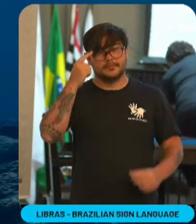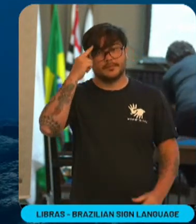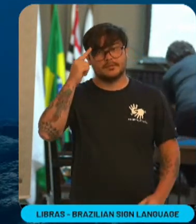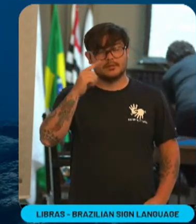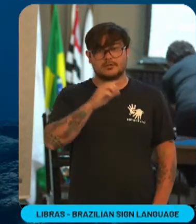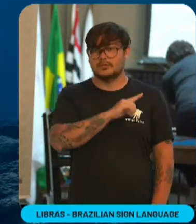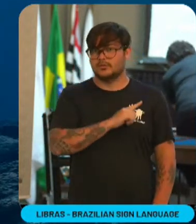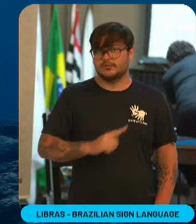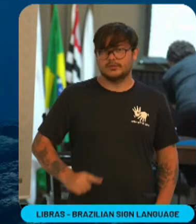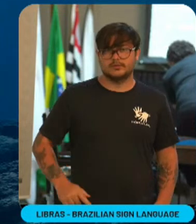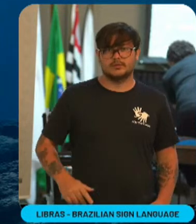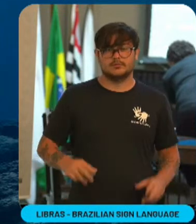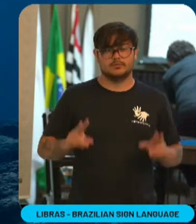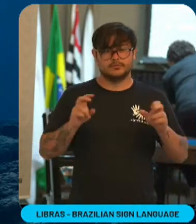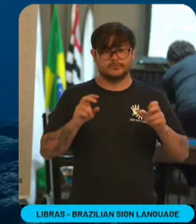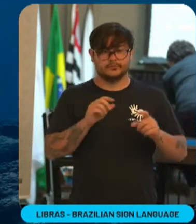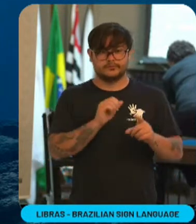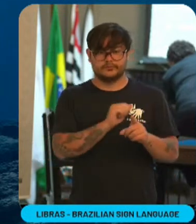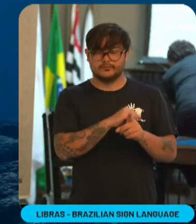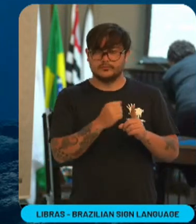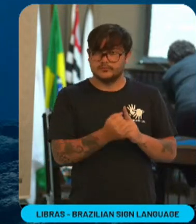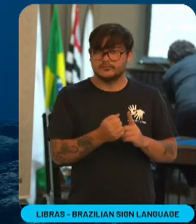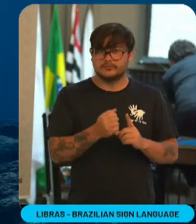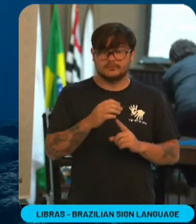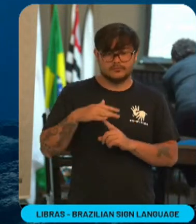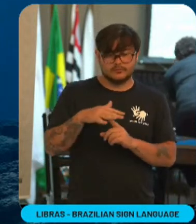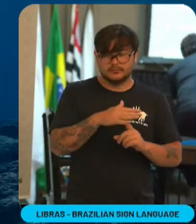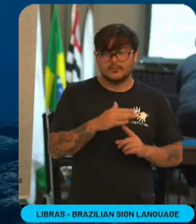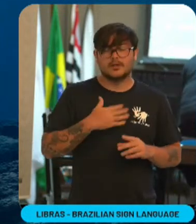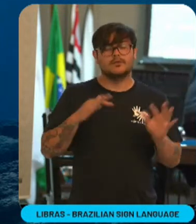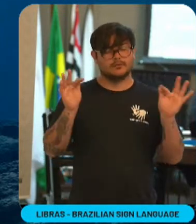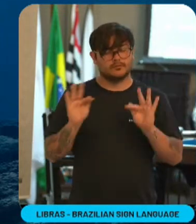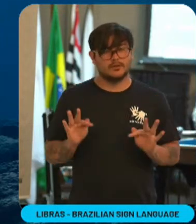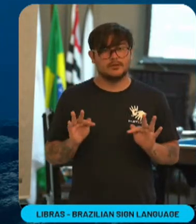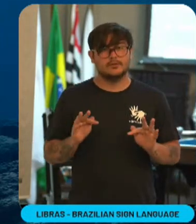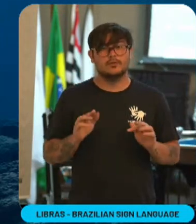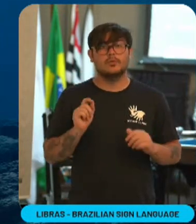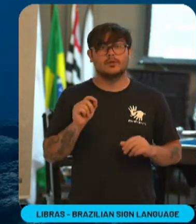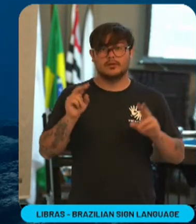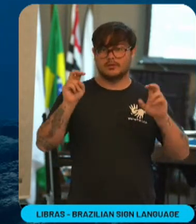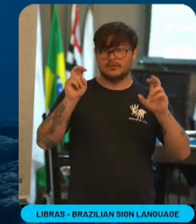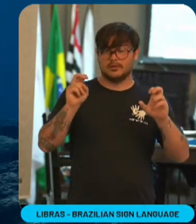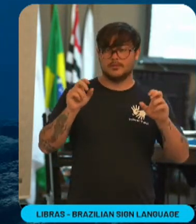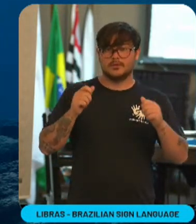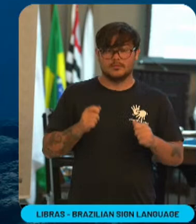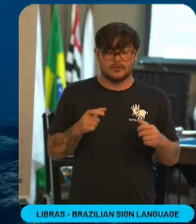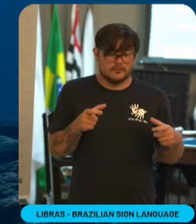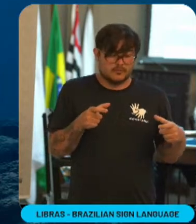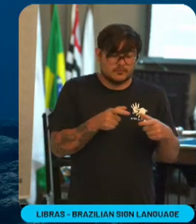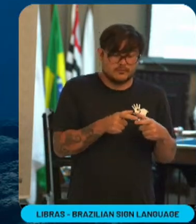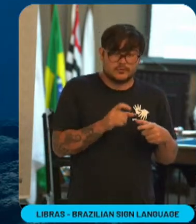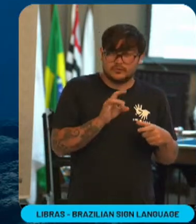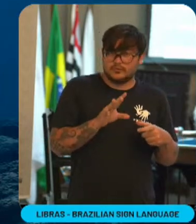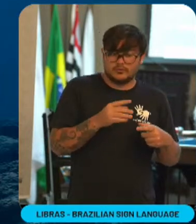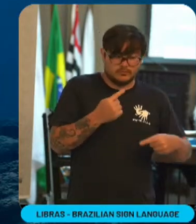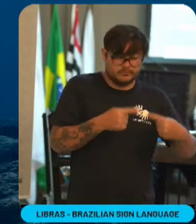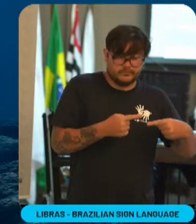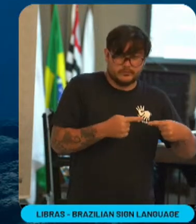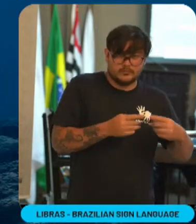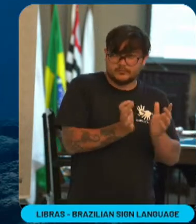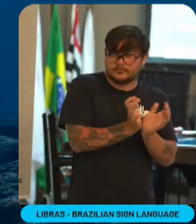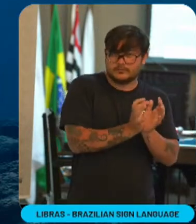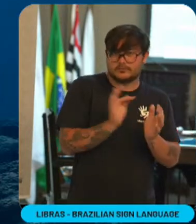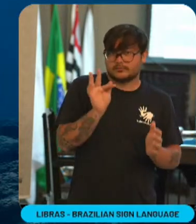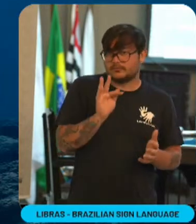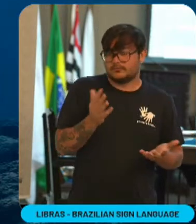the logic of governance of social environmental issues, I'm very happy to see that a topic that could